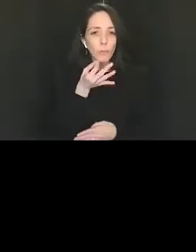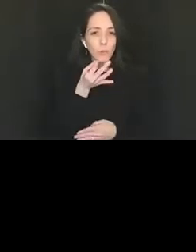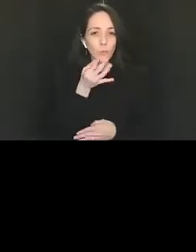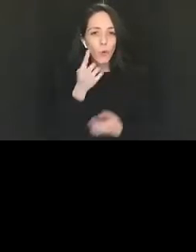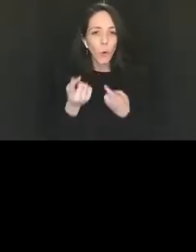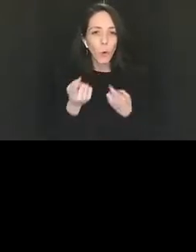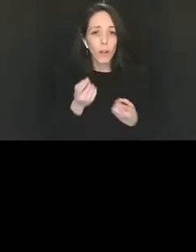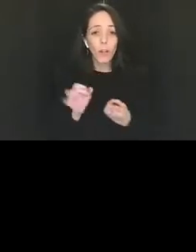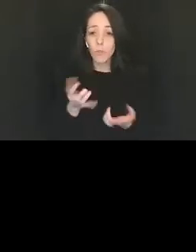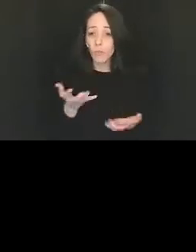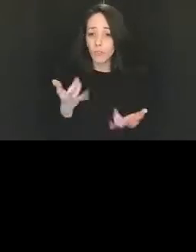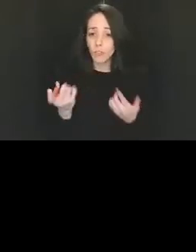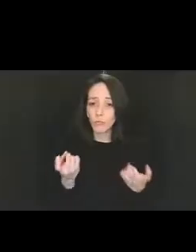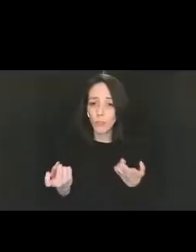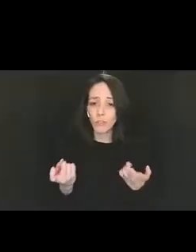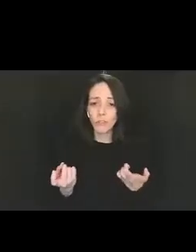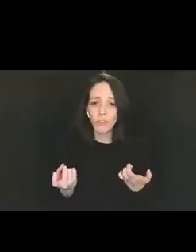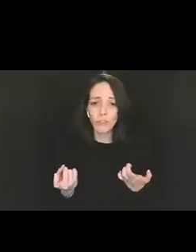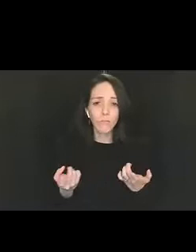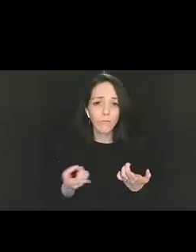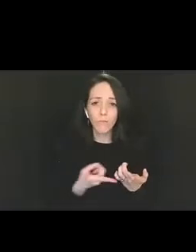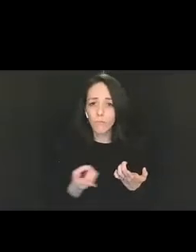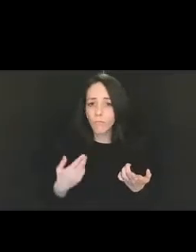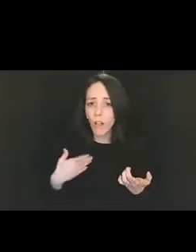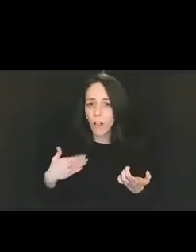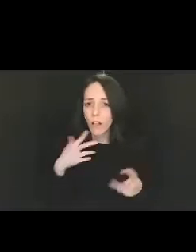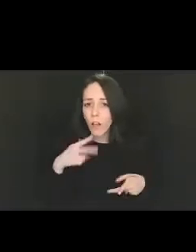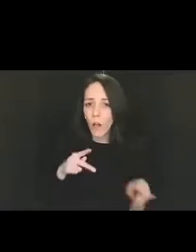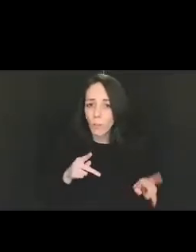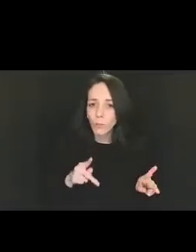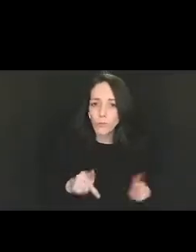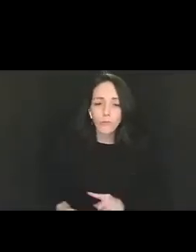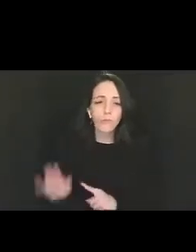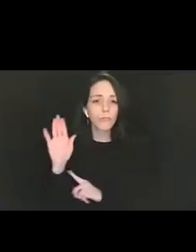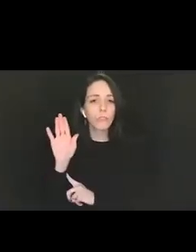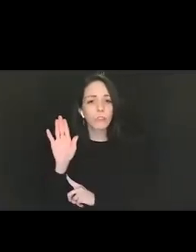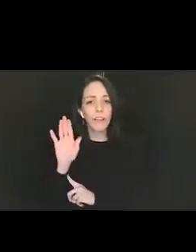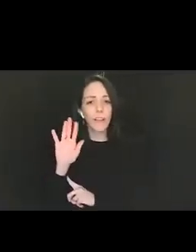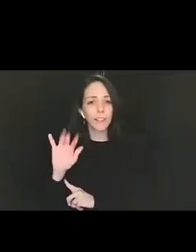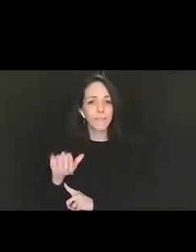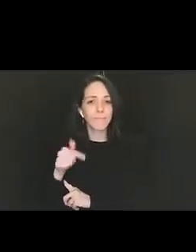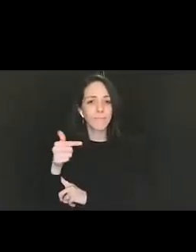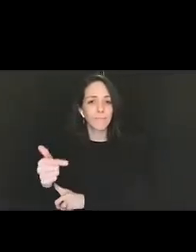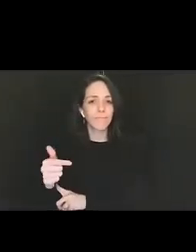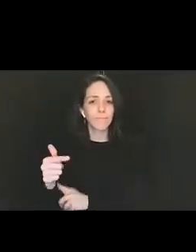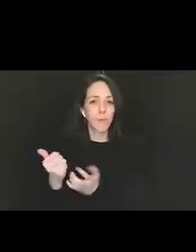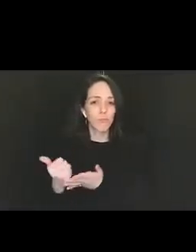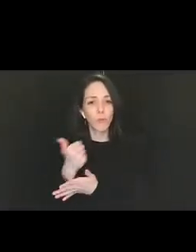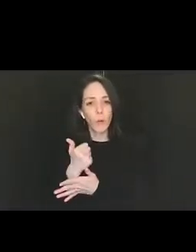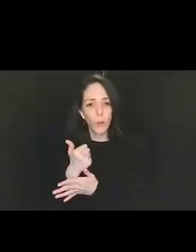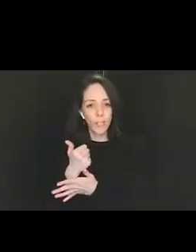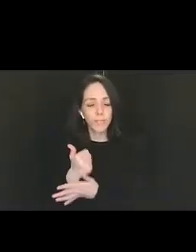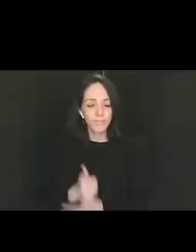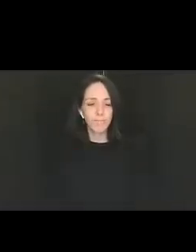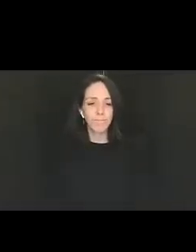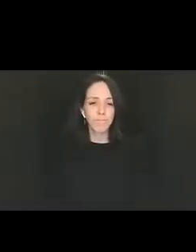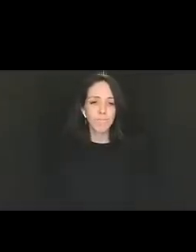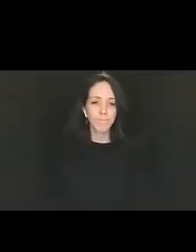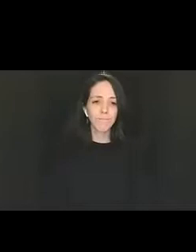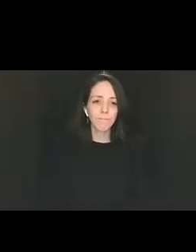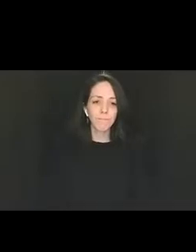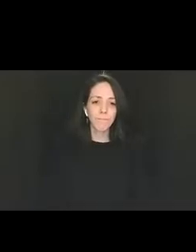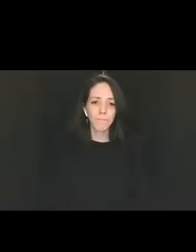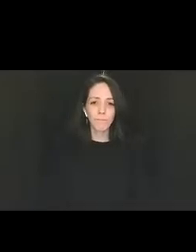your question and someone who hasn't had an opportunity to do that yet raises their hand, we're going to choose to